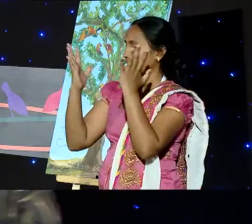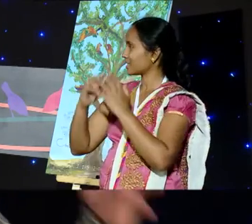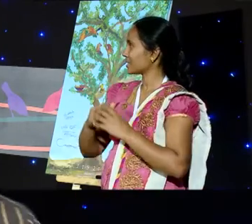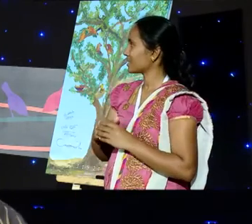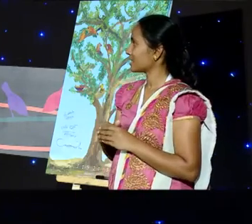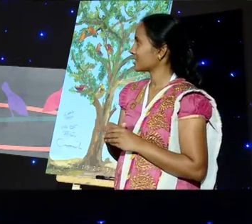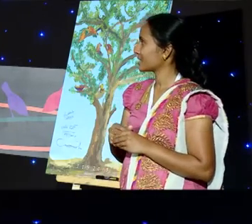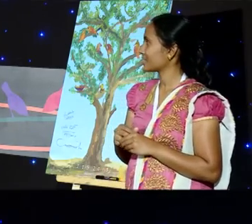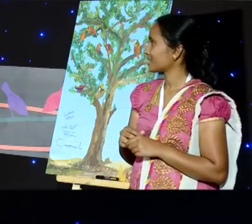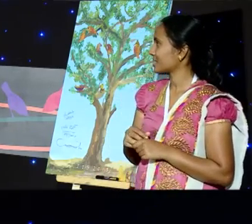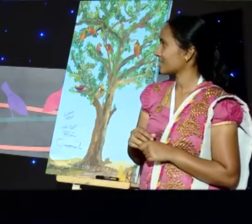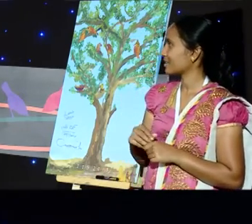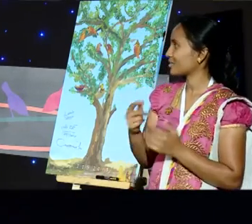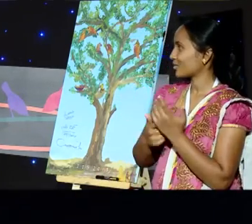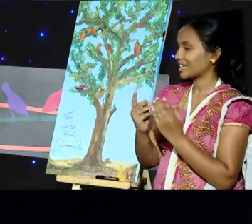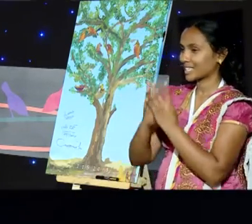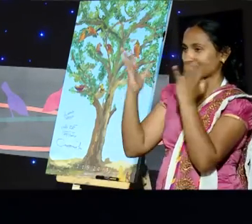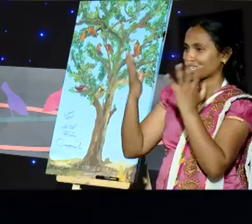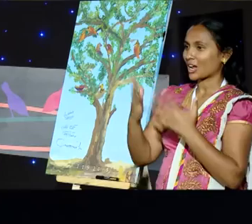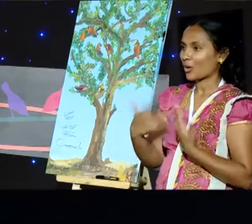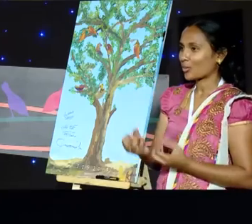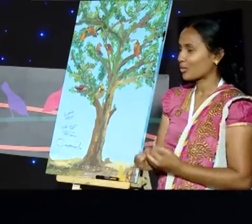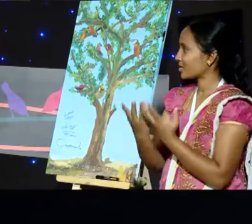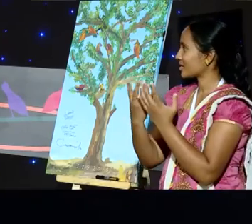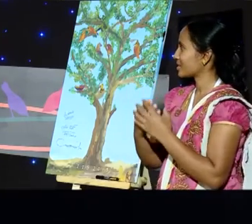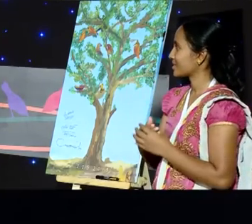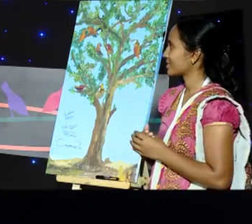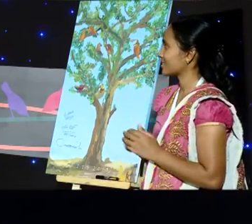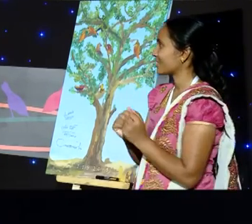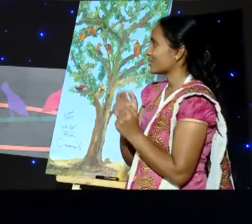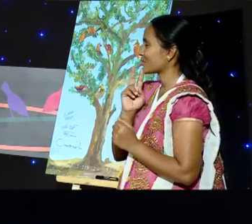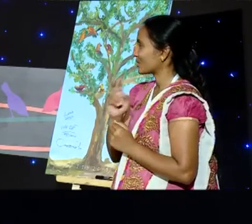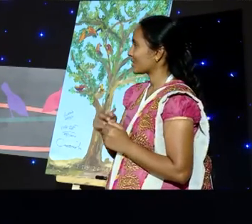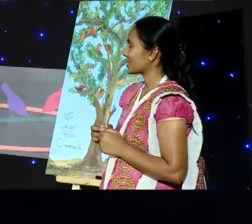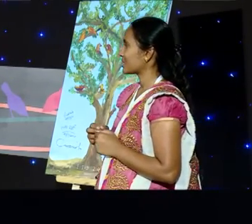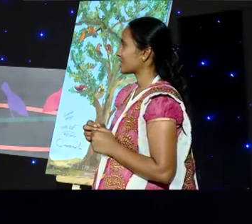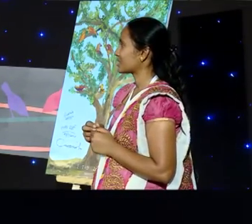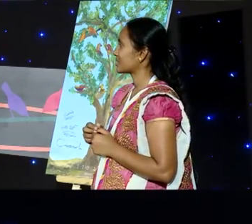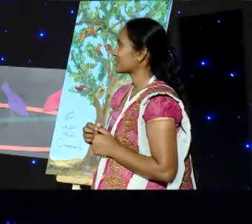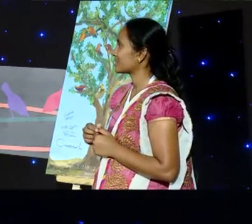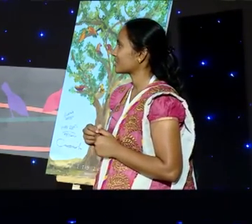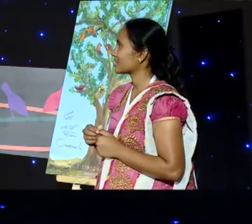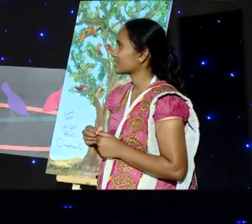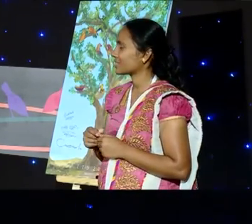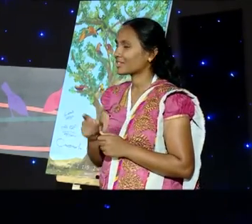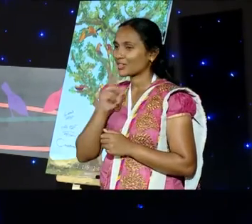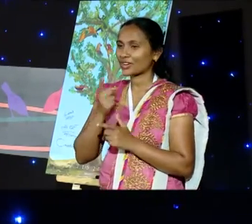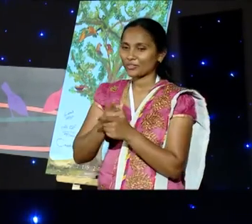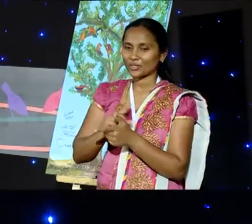does a tree need to survive? It needs water. Okay, where does the water come